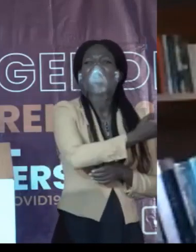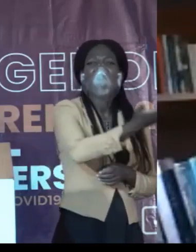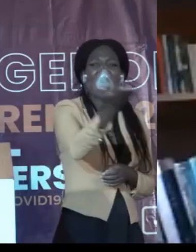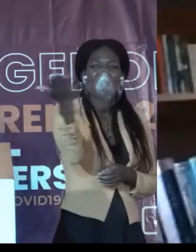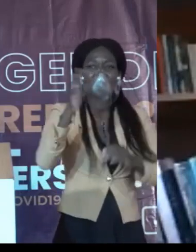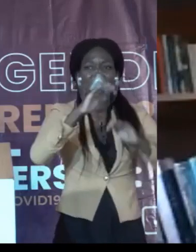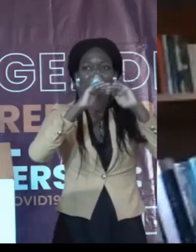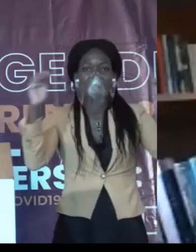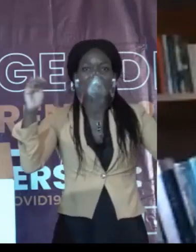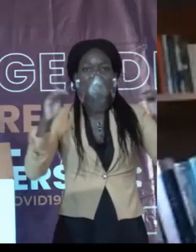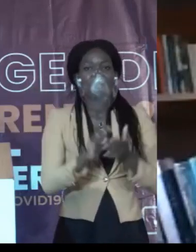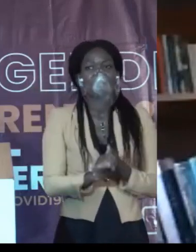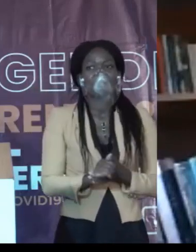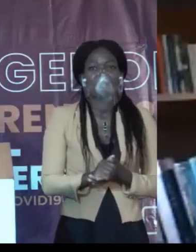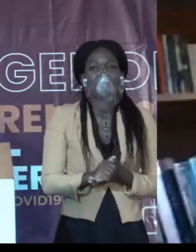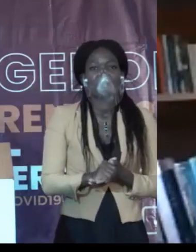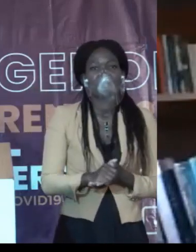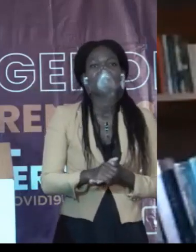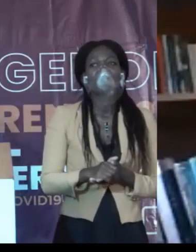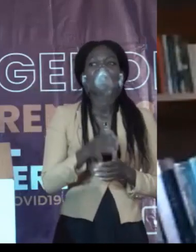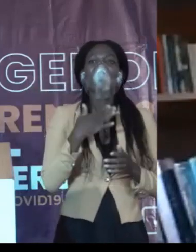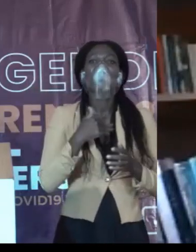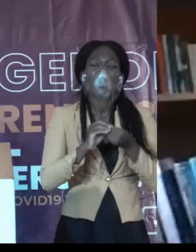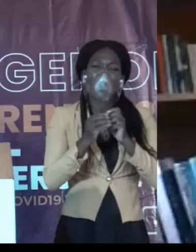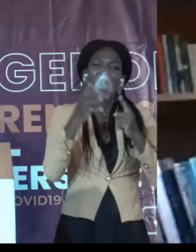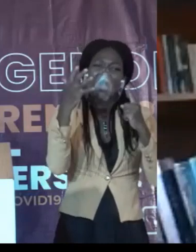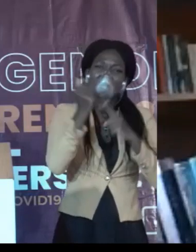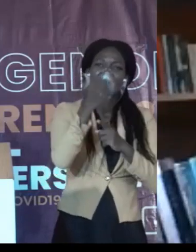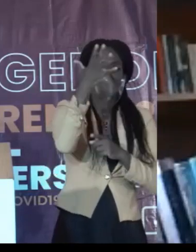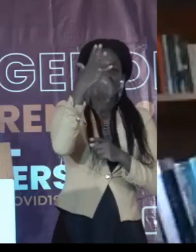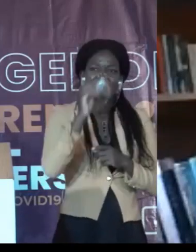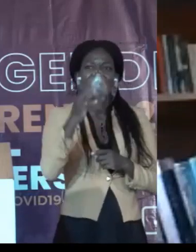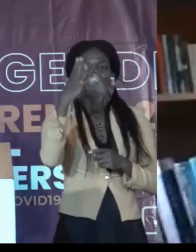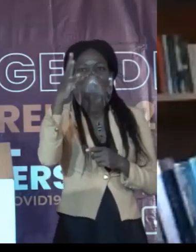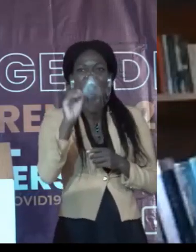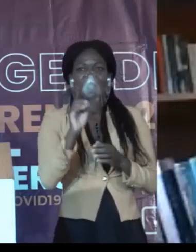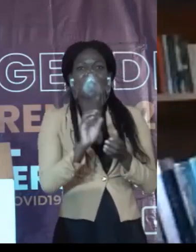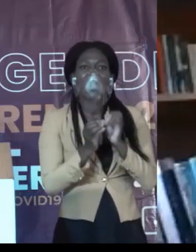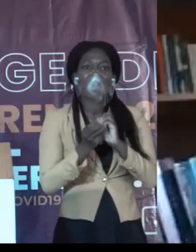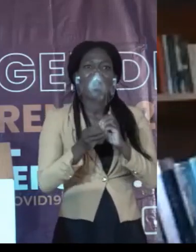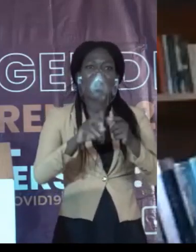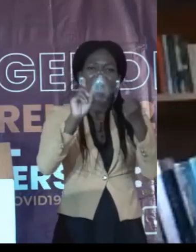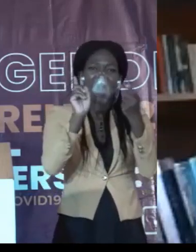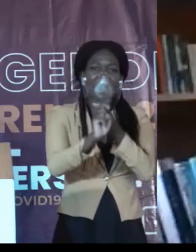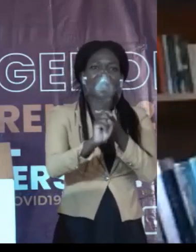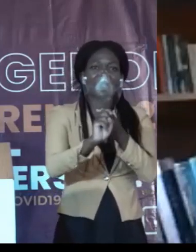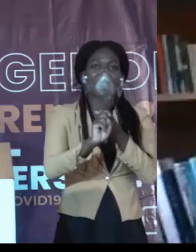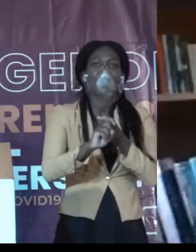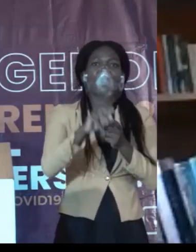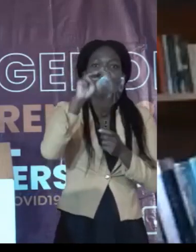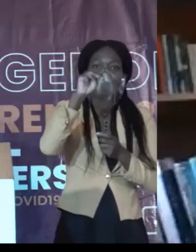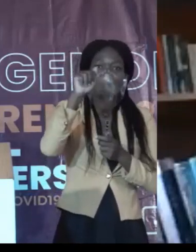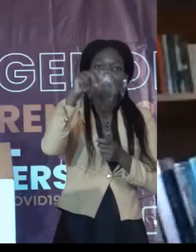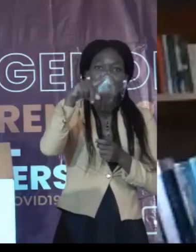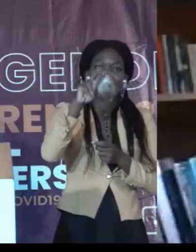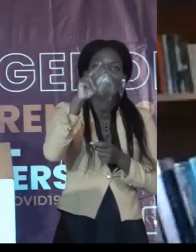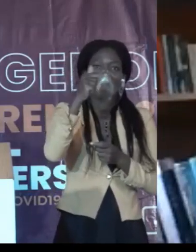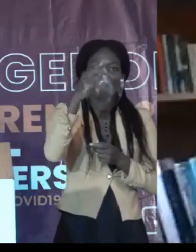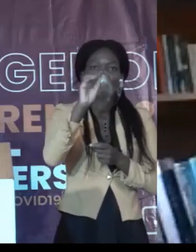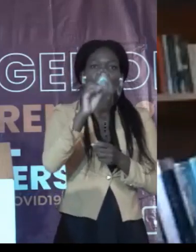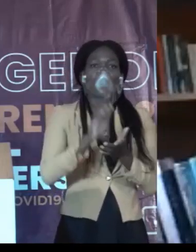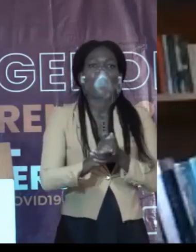level as a 50-50 target that is set in the Maputo Protocol. That's the first which needs to happen.